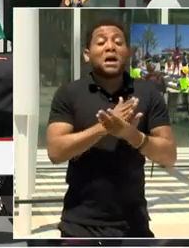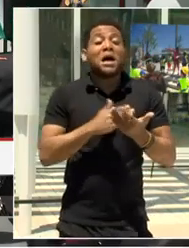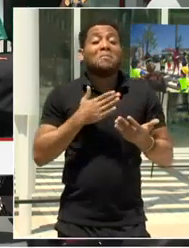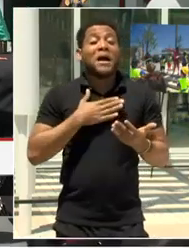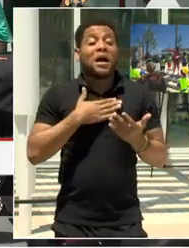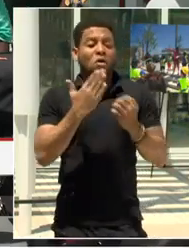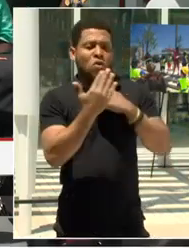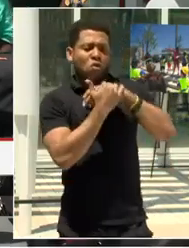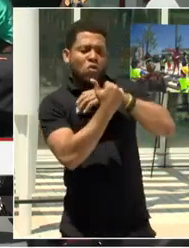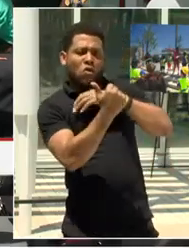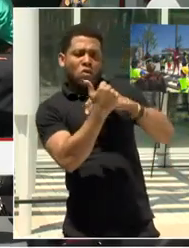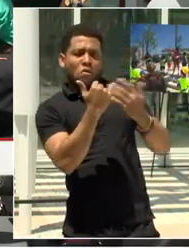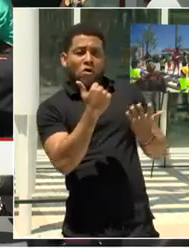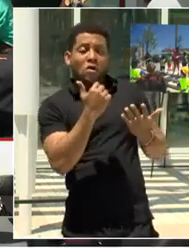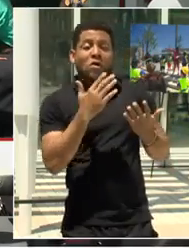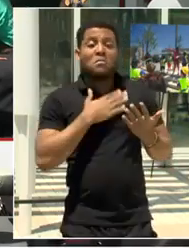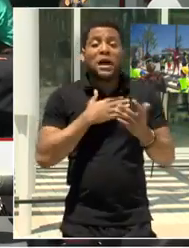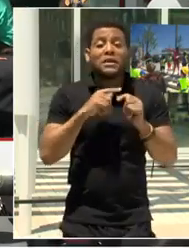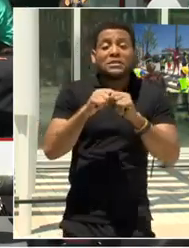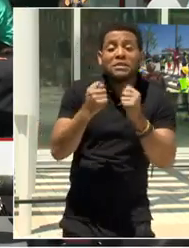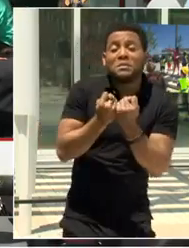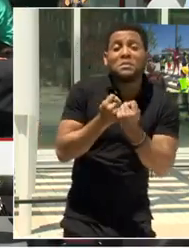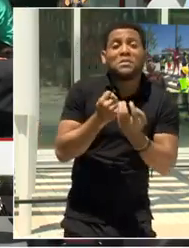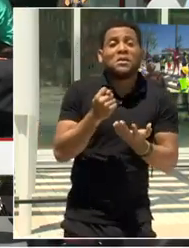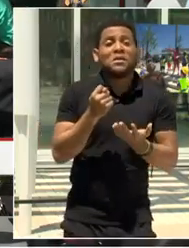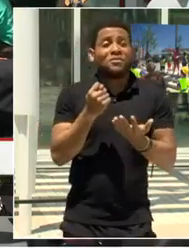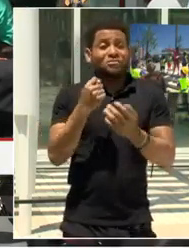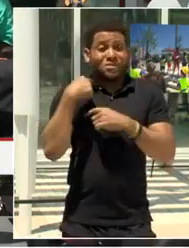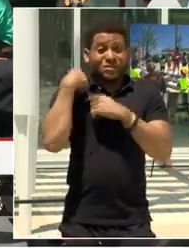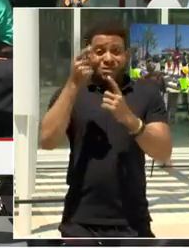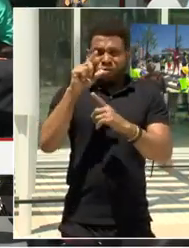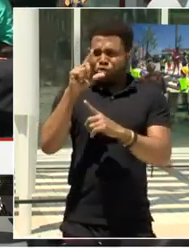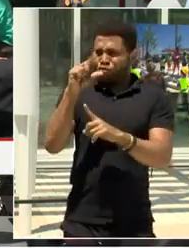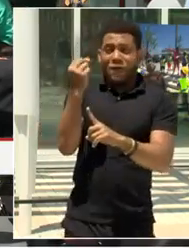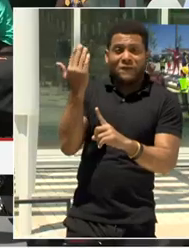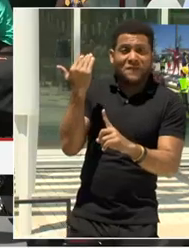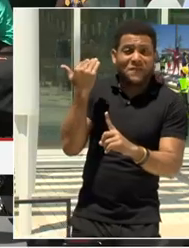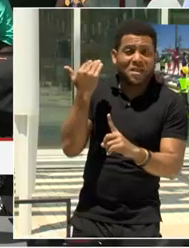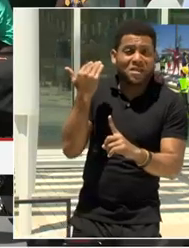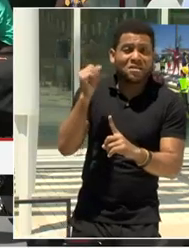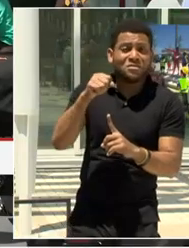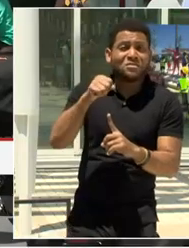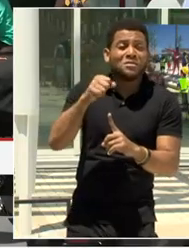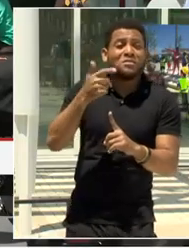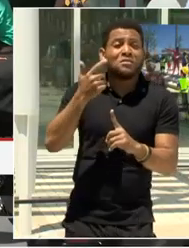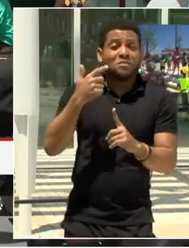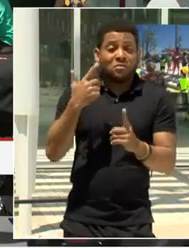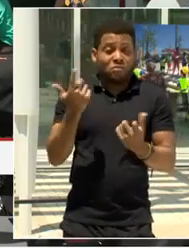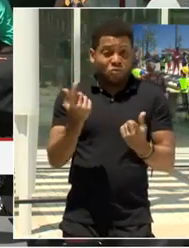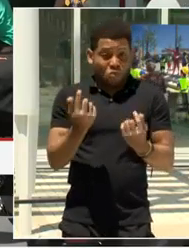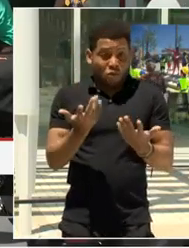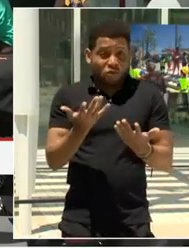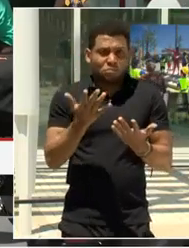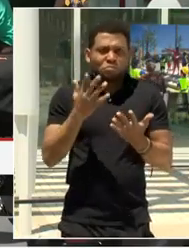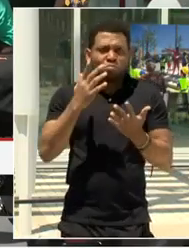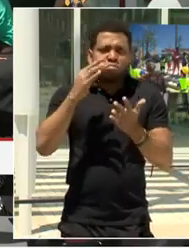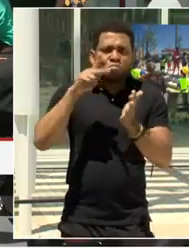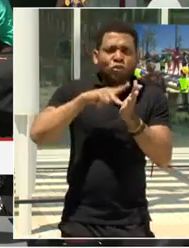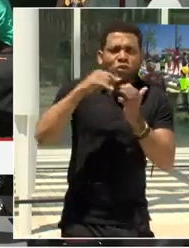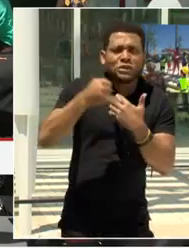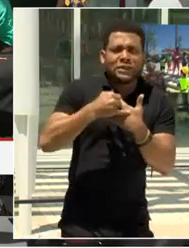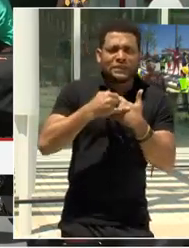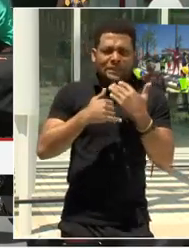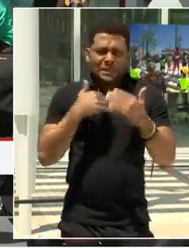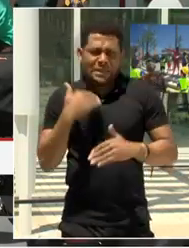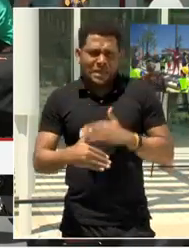me the privilege of being your mayor in 2015 was to unstick stuck projects. And